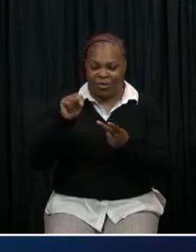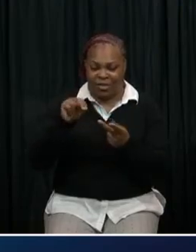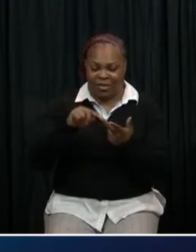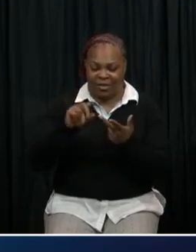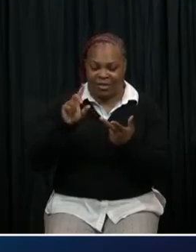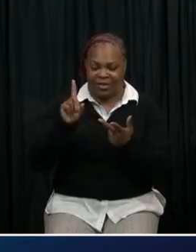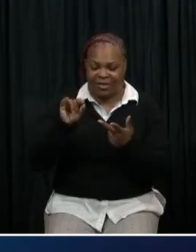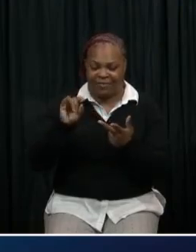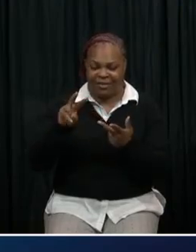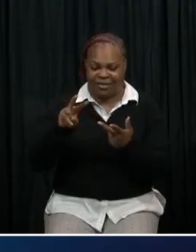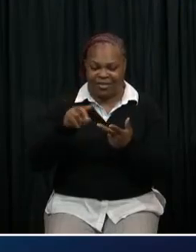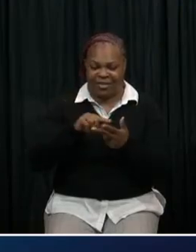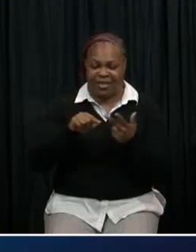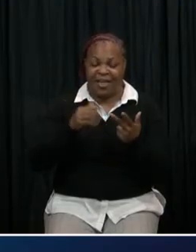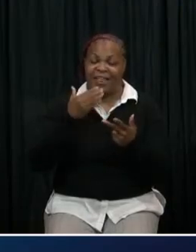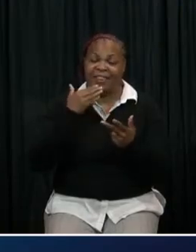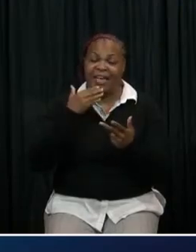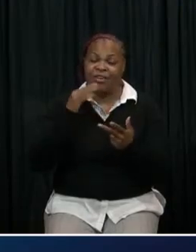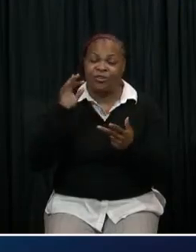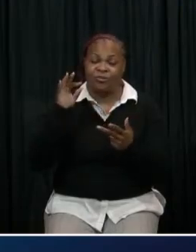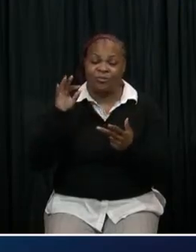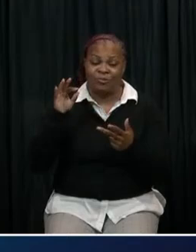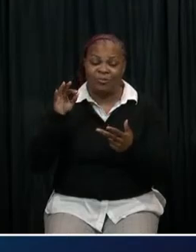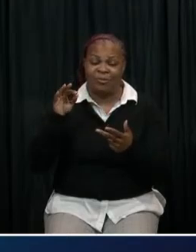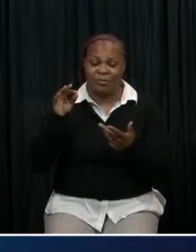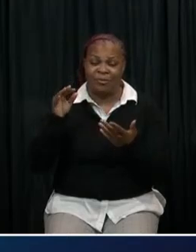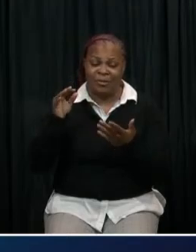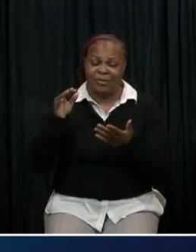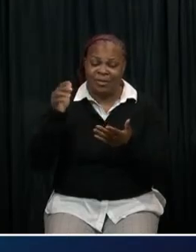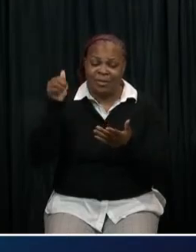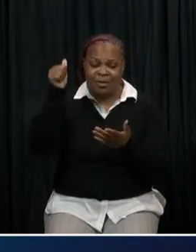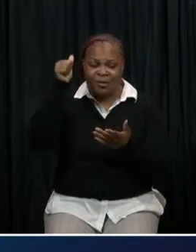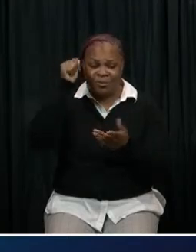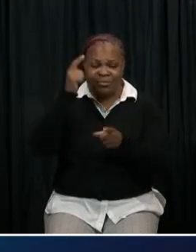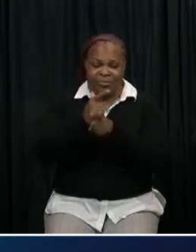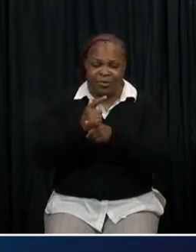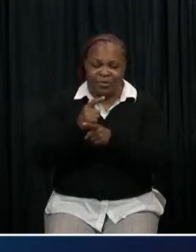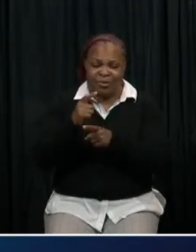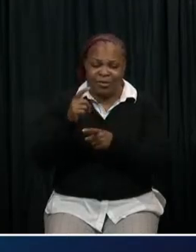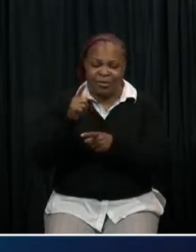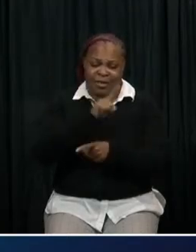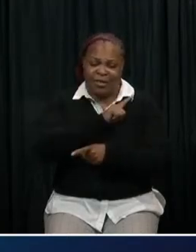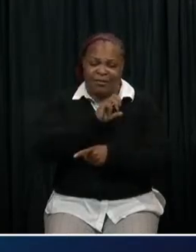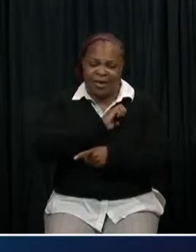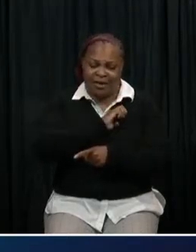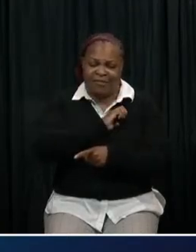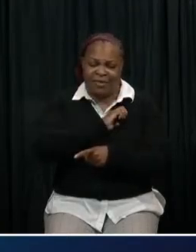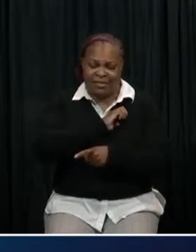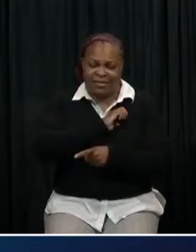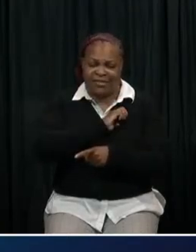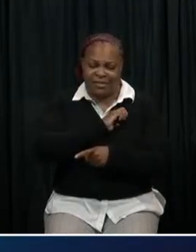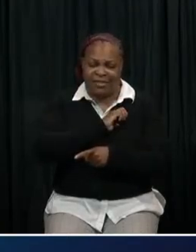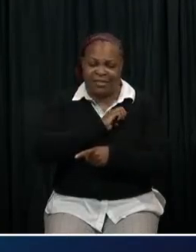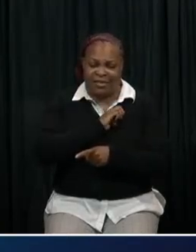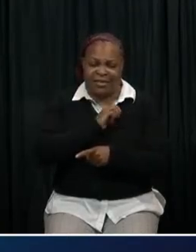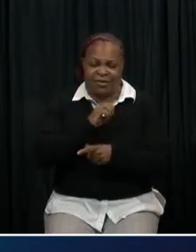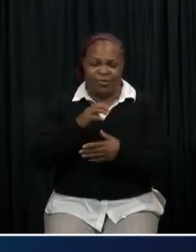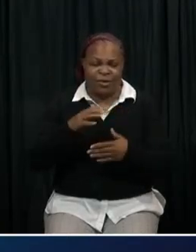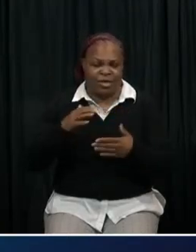Thank you, Pastor Larry. And really we have been enjoying from here the lady who